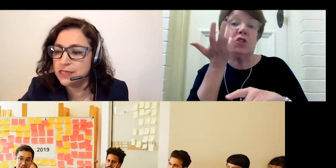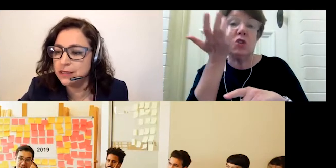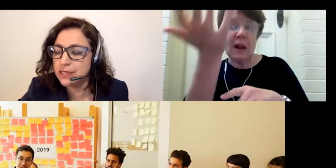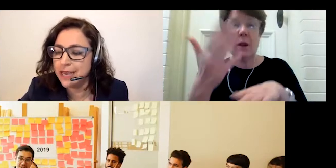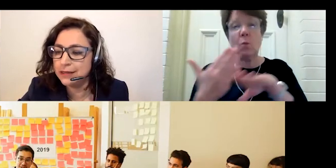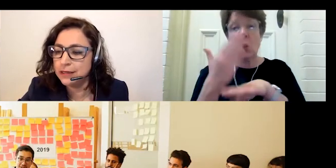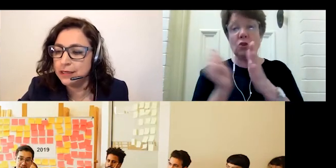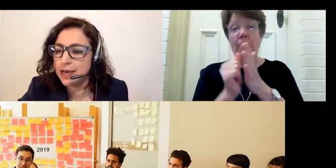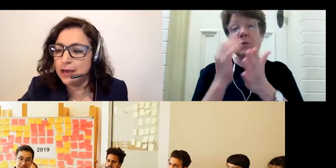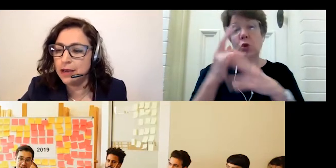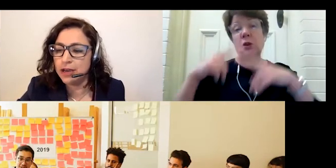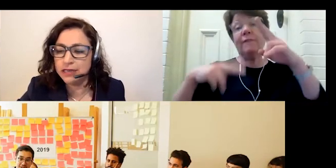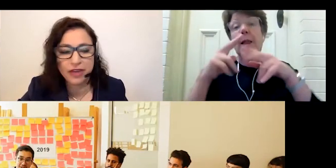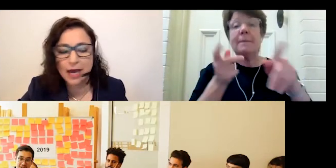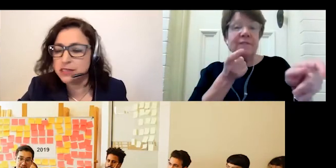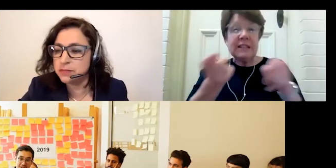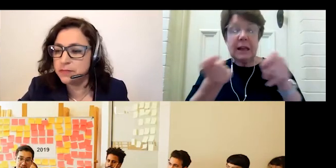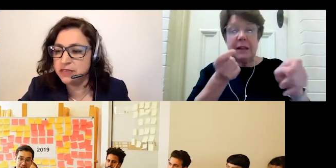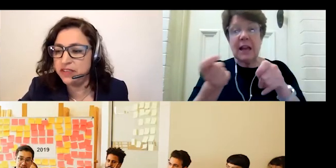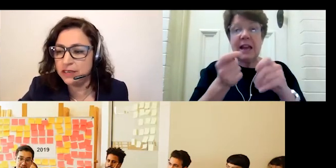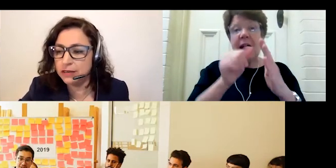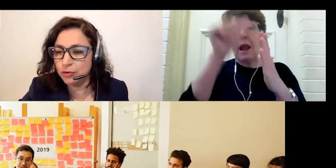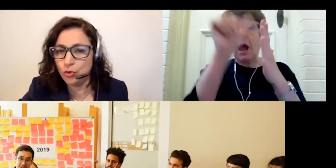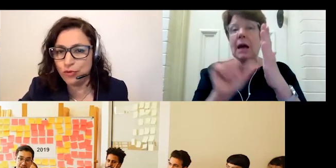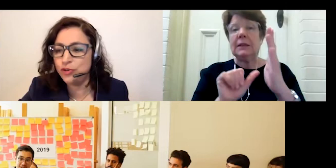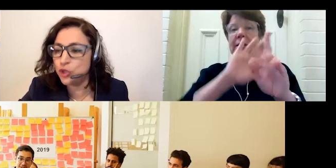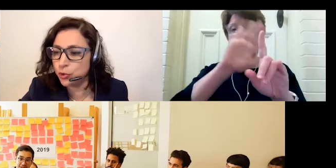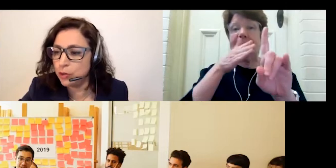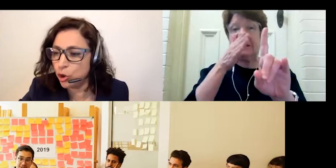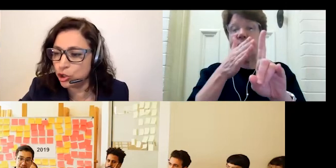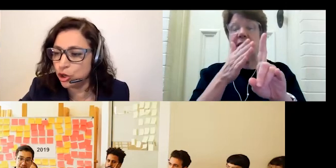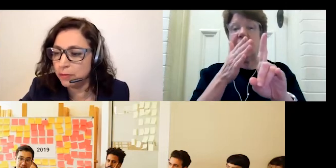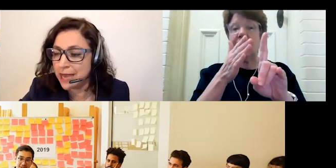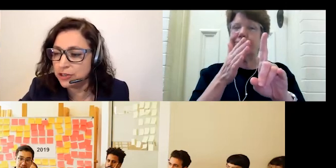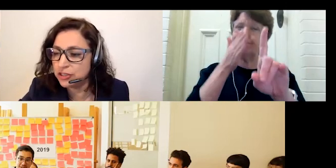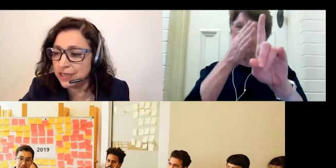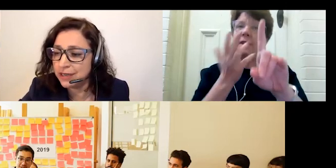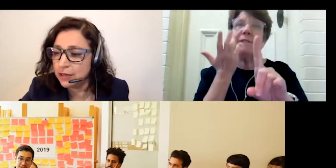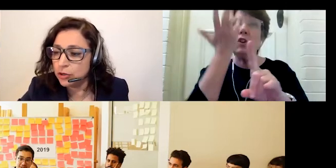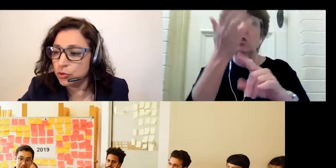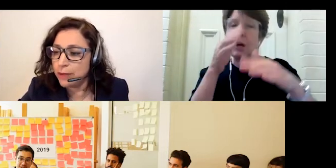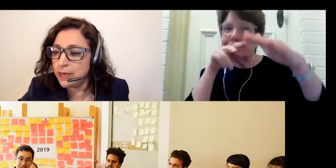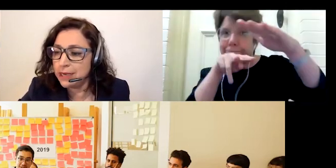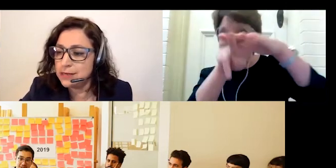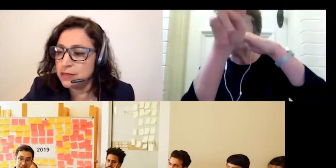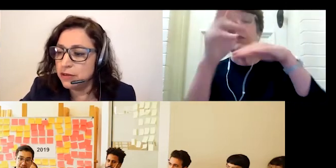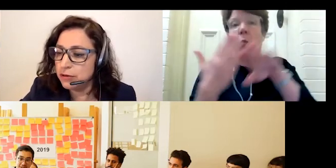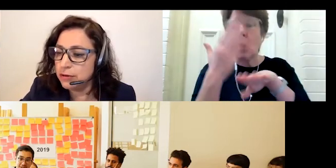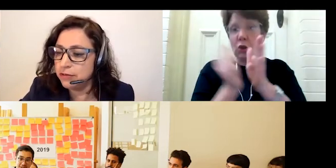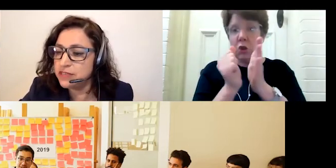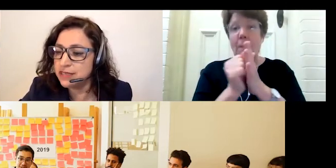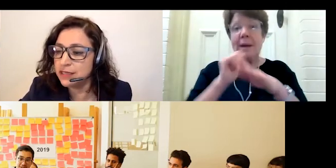and facilitate a kind of art-specific futuring workshop nationally. Remy is